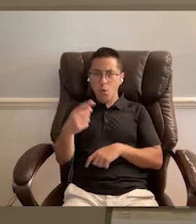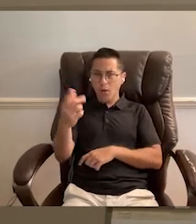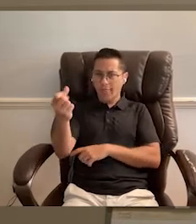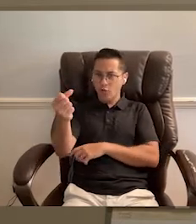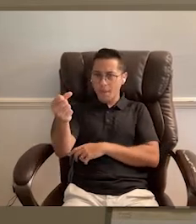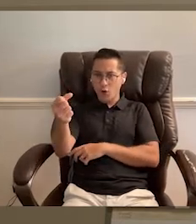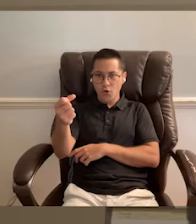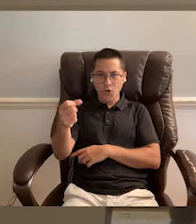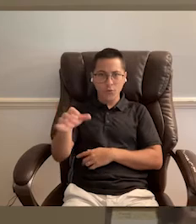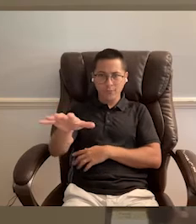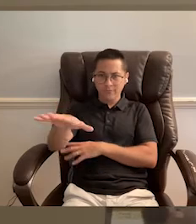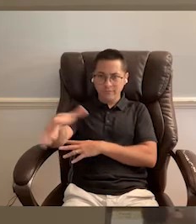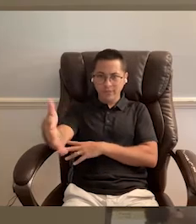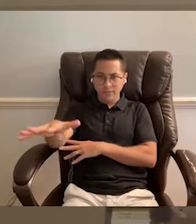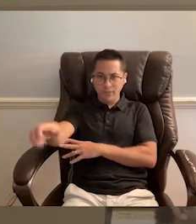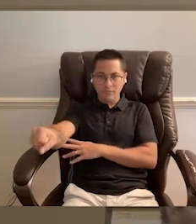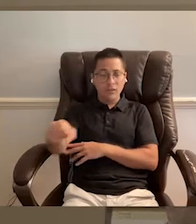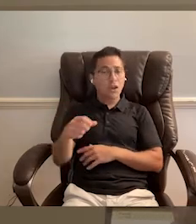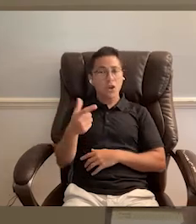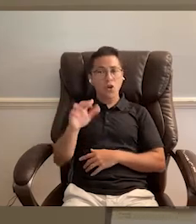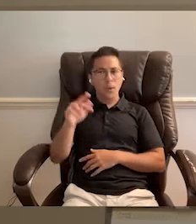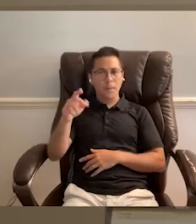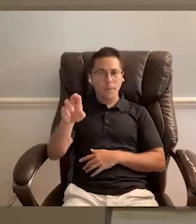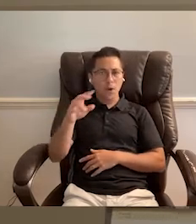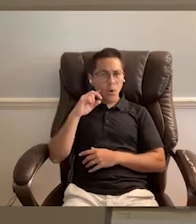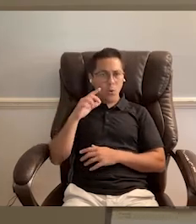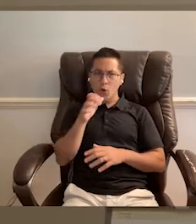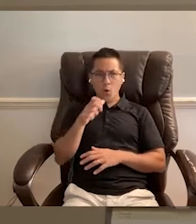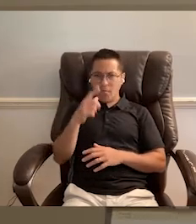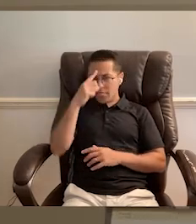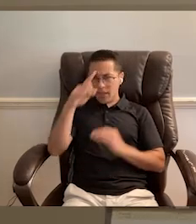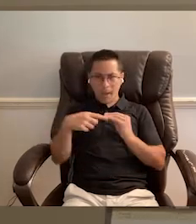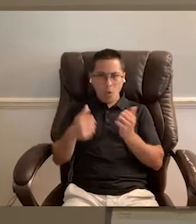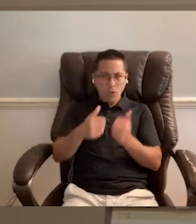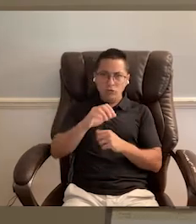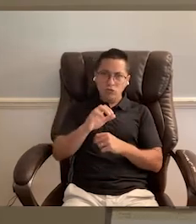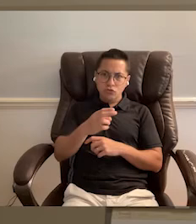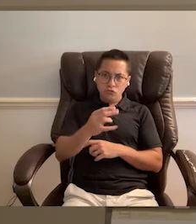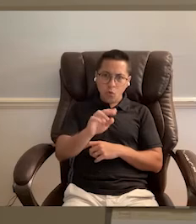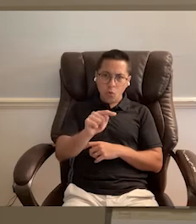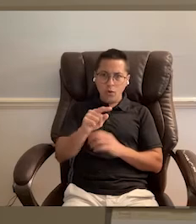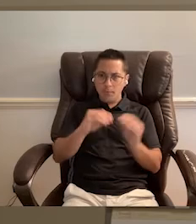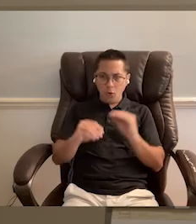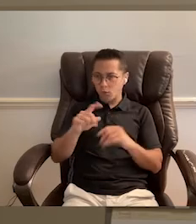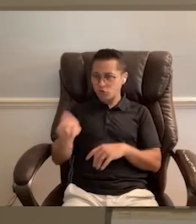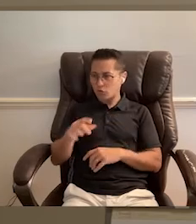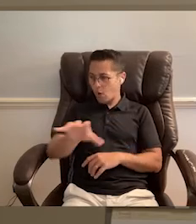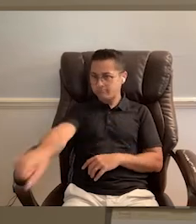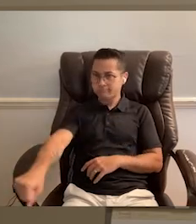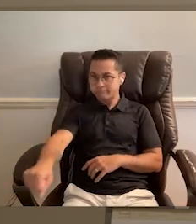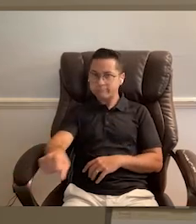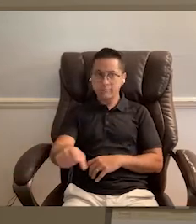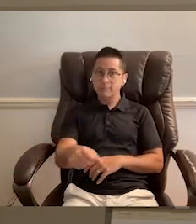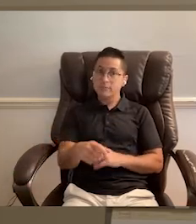The next project is vision-based system for performing tasks using brain-machine interface. So again, this is catered towards people with